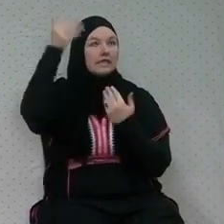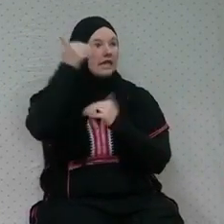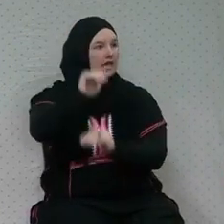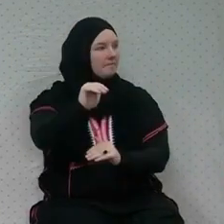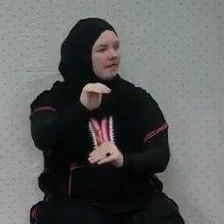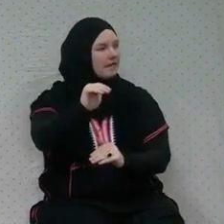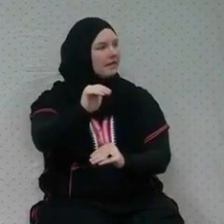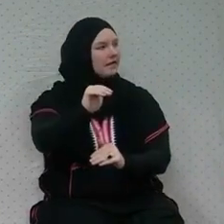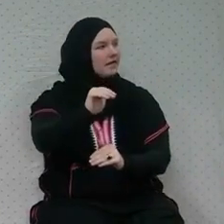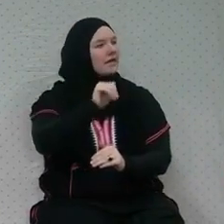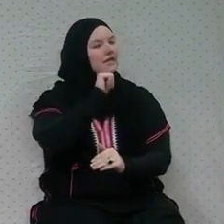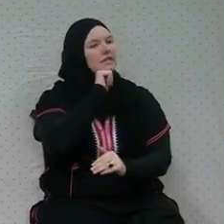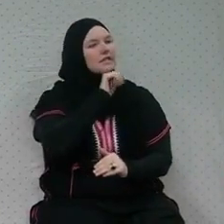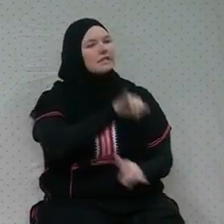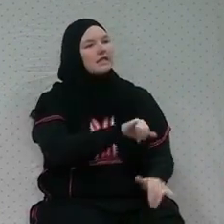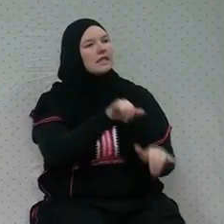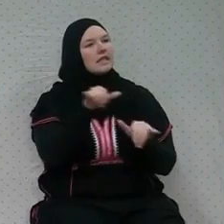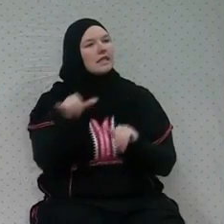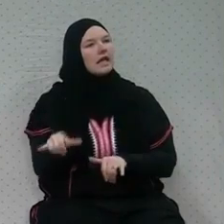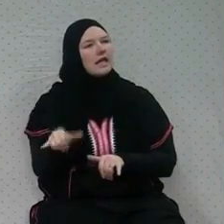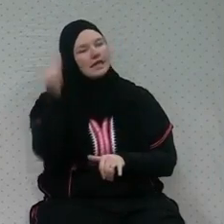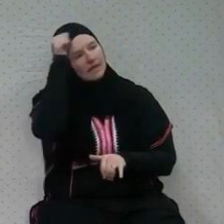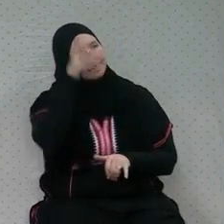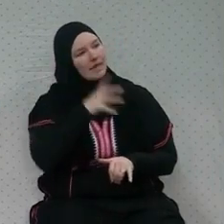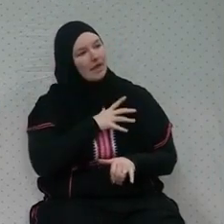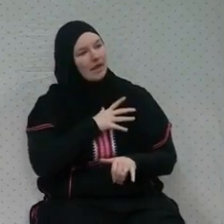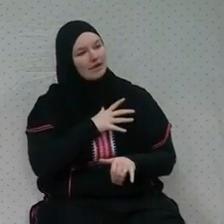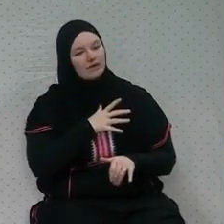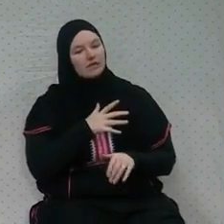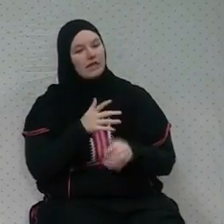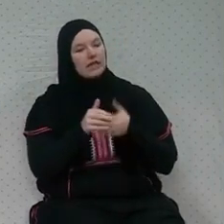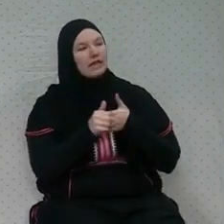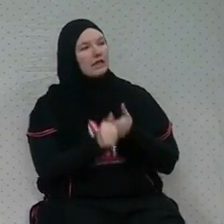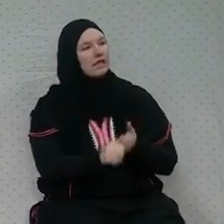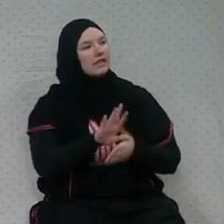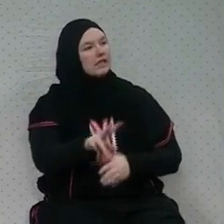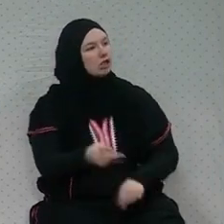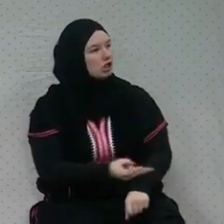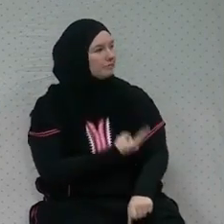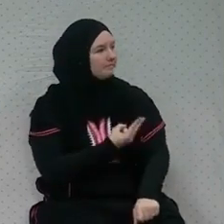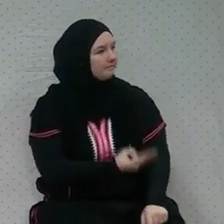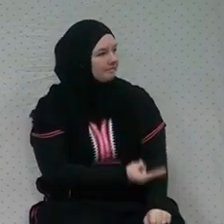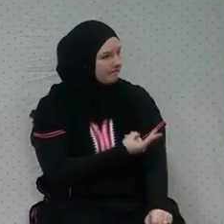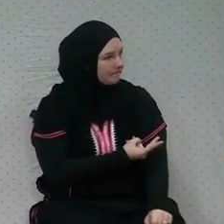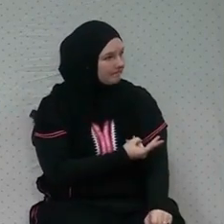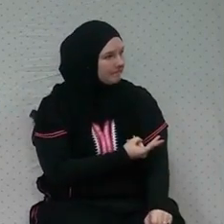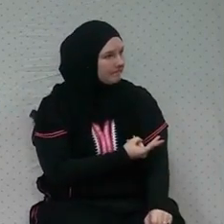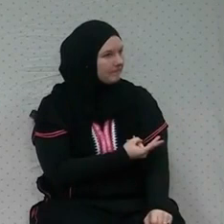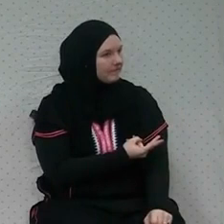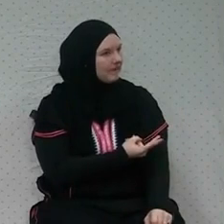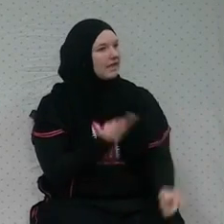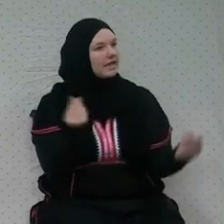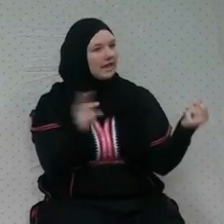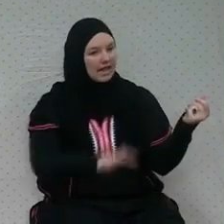are like a man grazing his sheep in a land. And the land